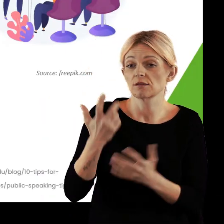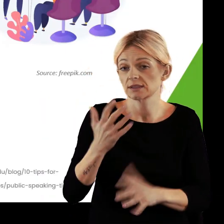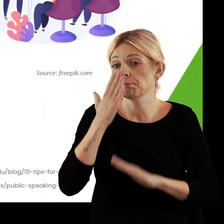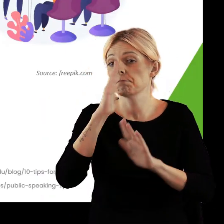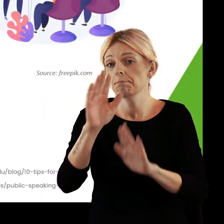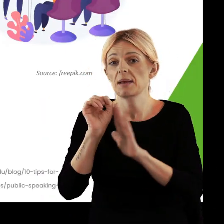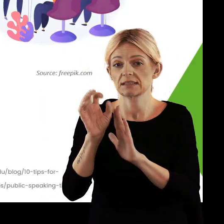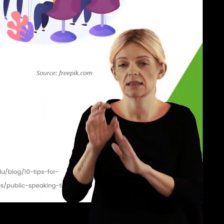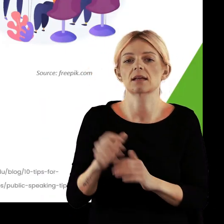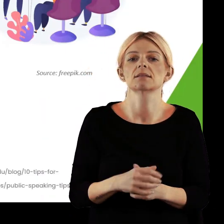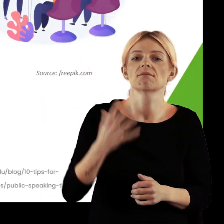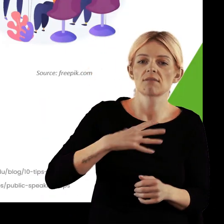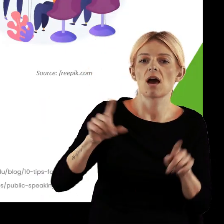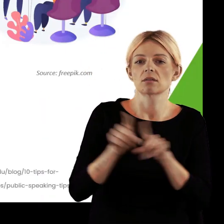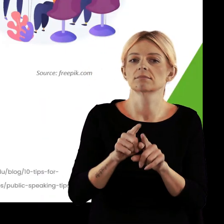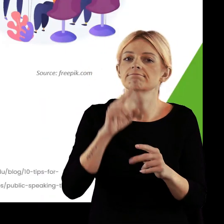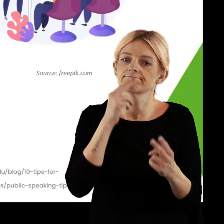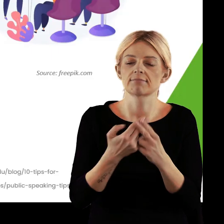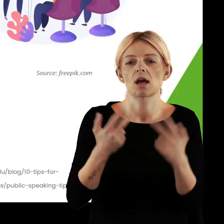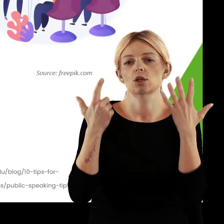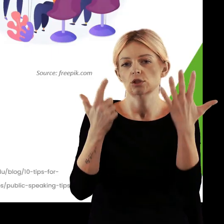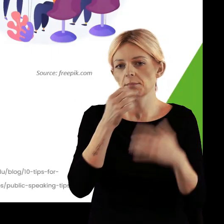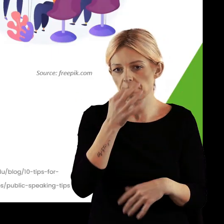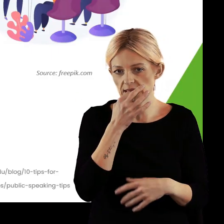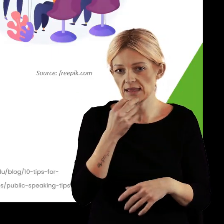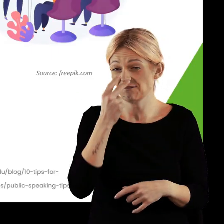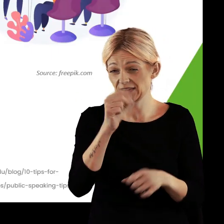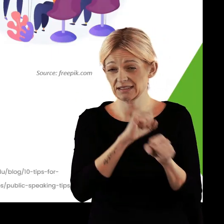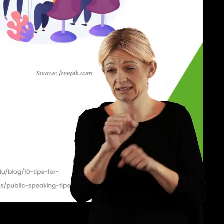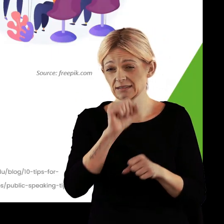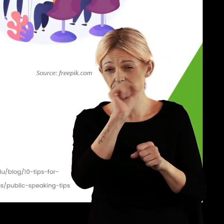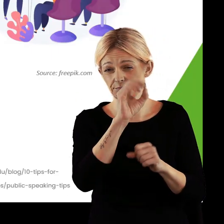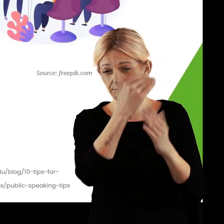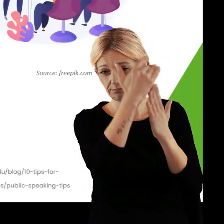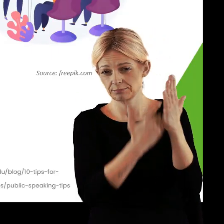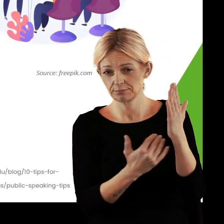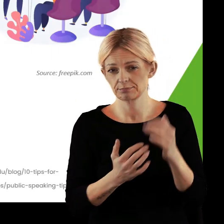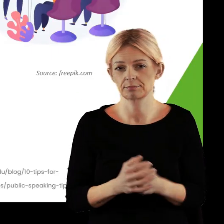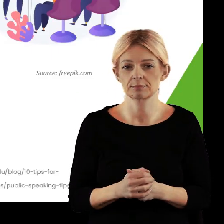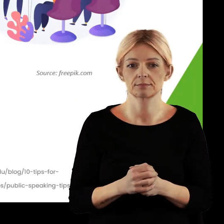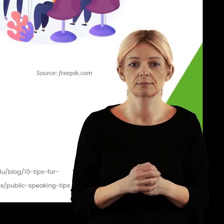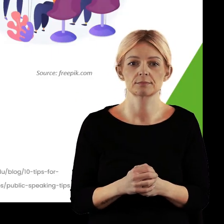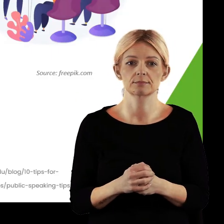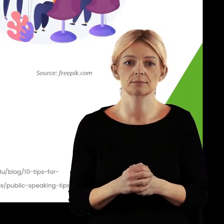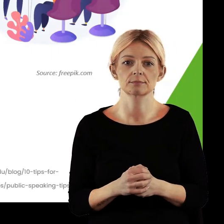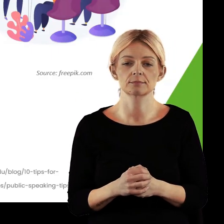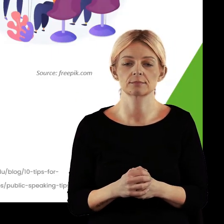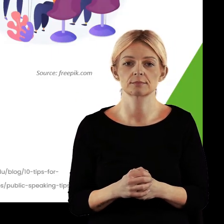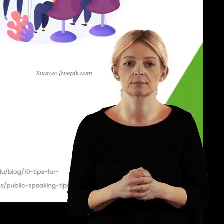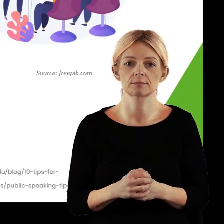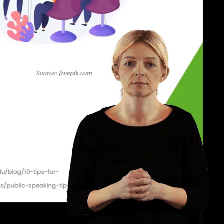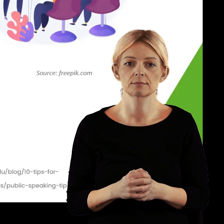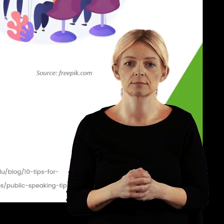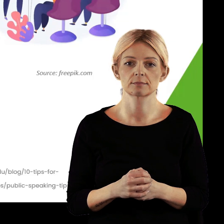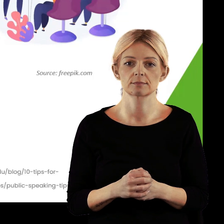7 questions you can see on this slide. First question is who. So who we are during